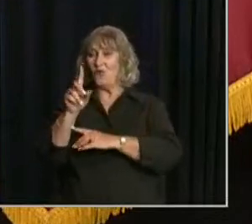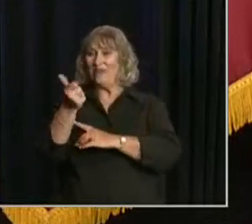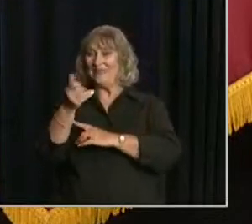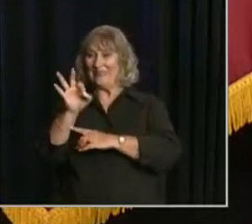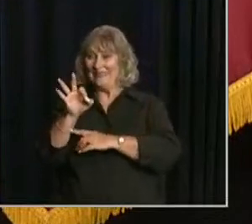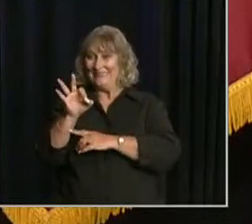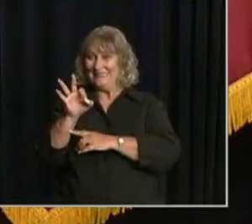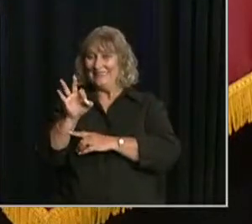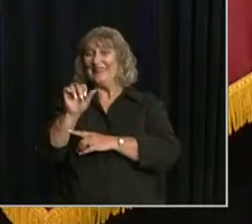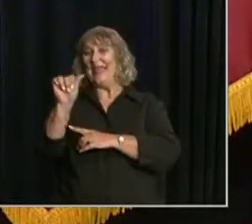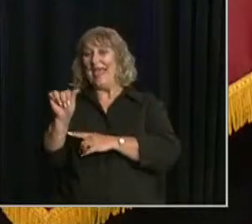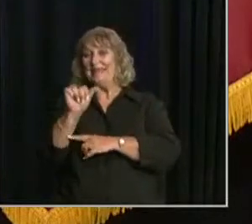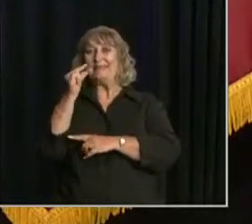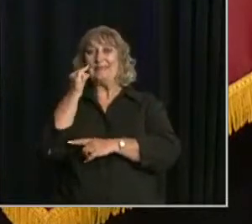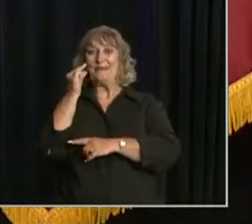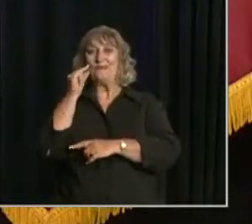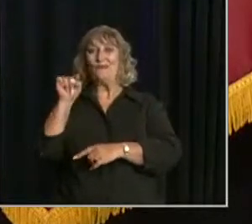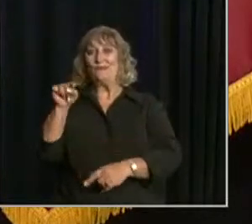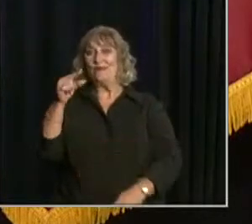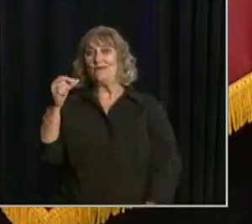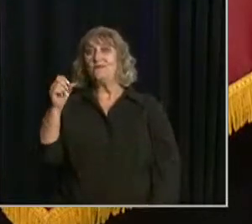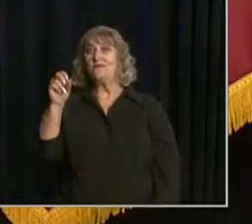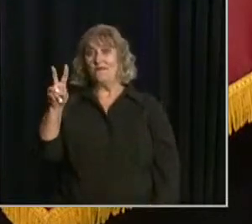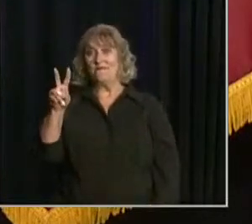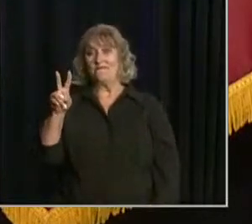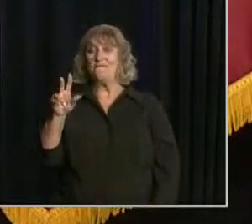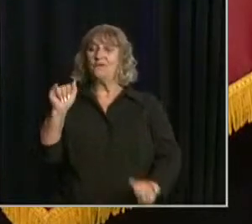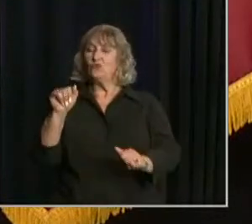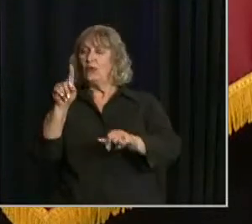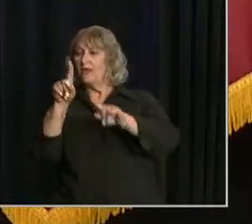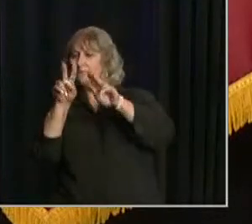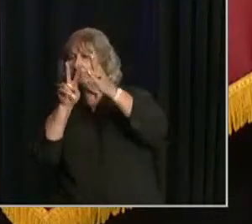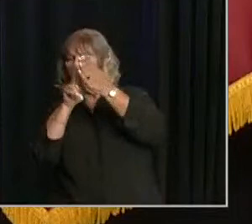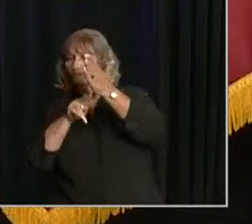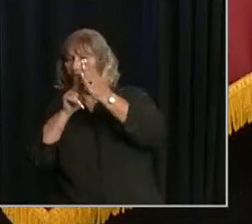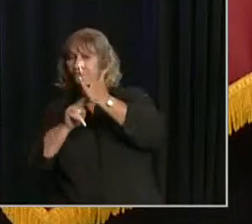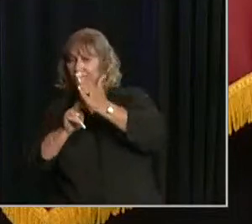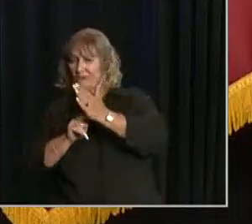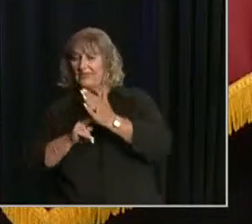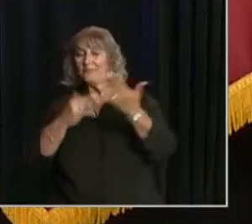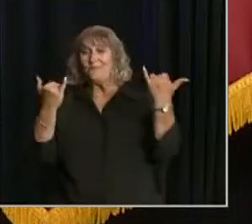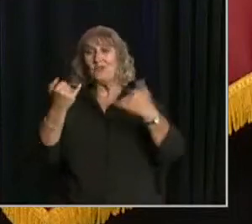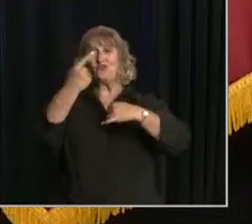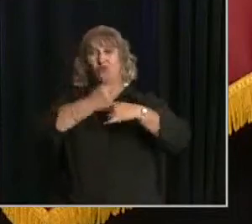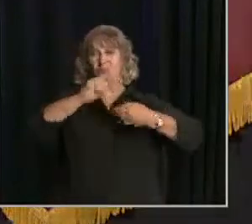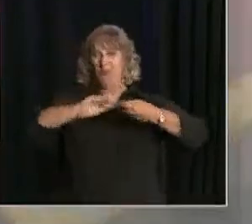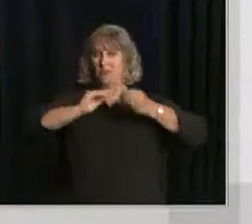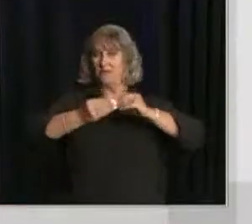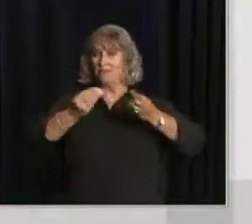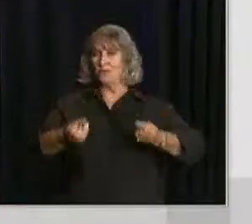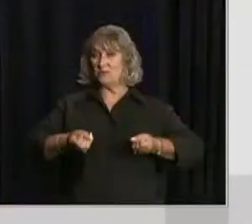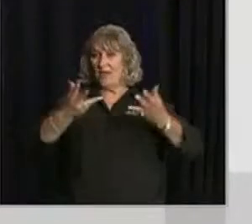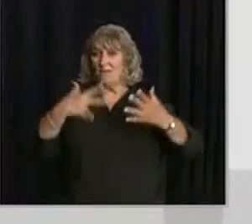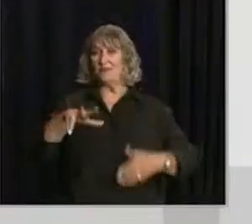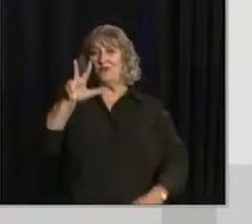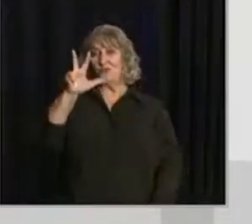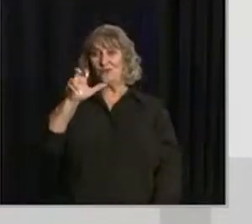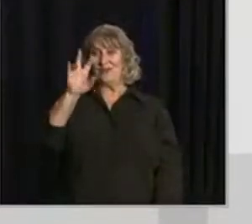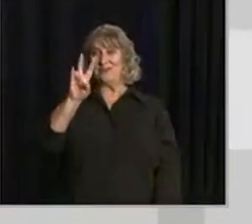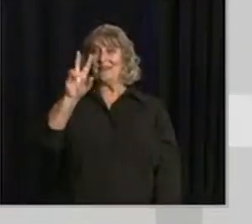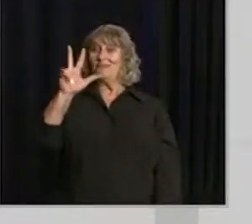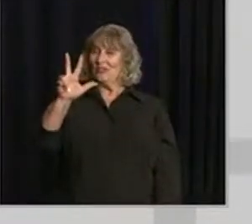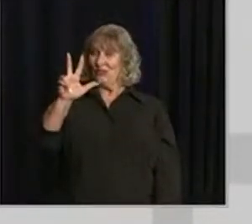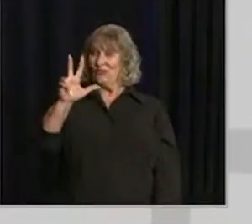covid19.sanantonio.gov to get answers to your questions. Now let's move on to today's case numbers. Today we're reporting 373 cases